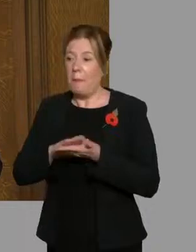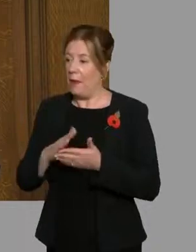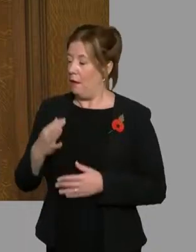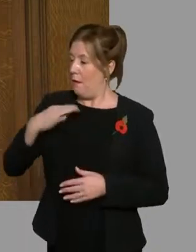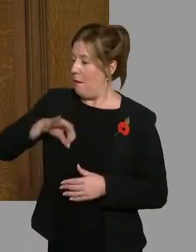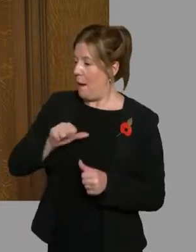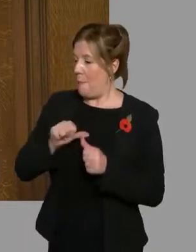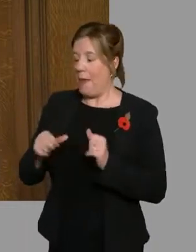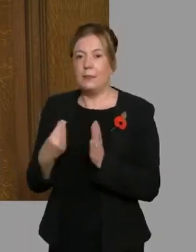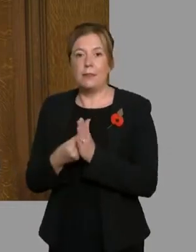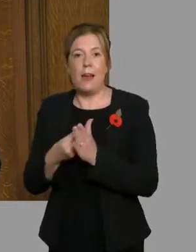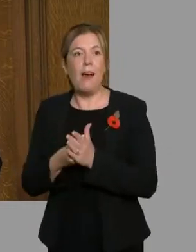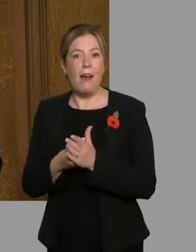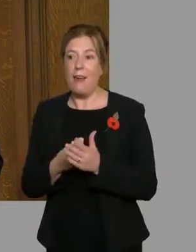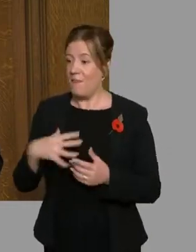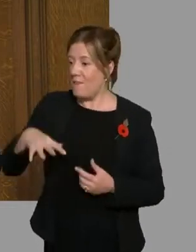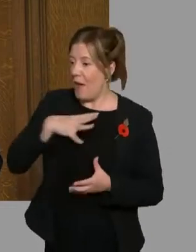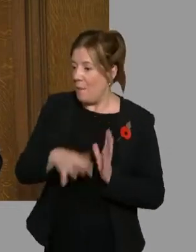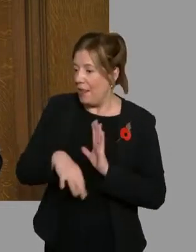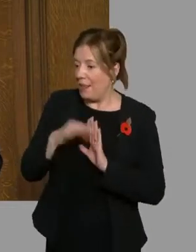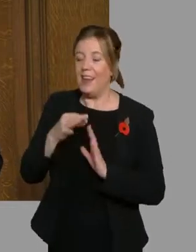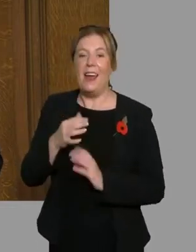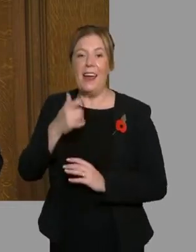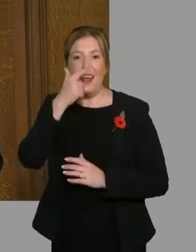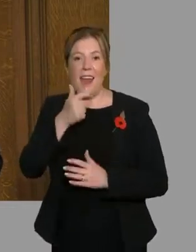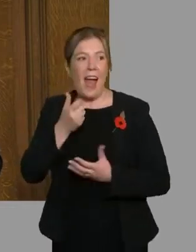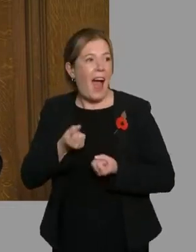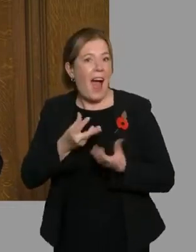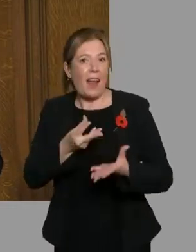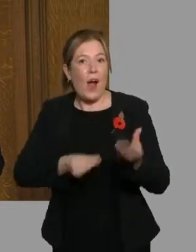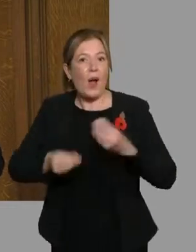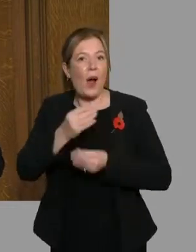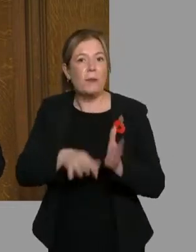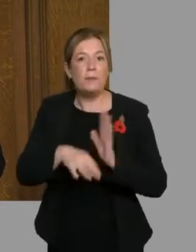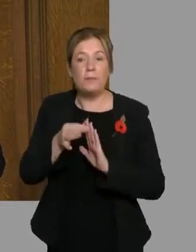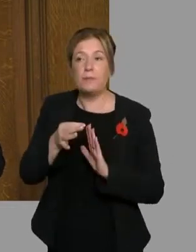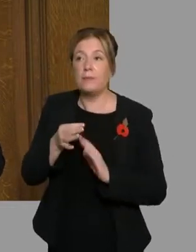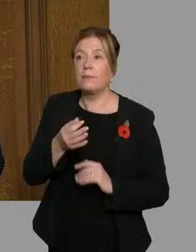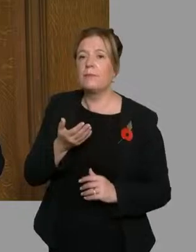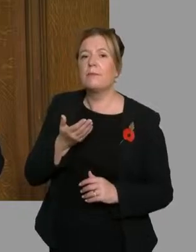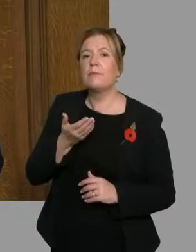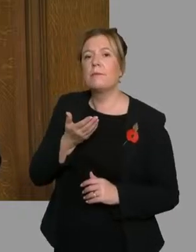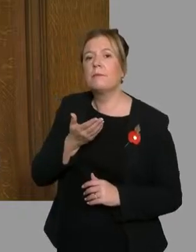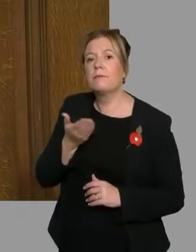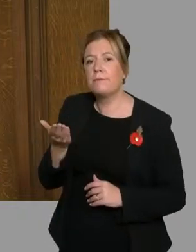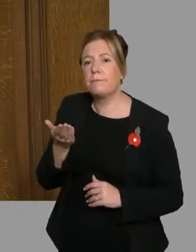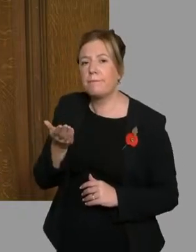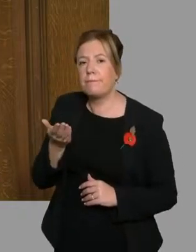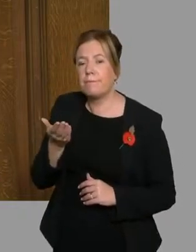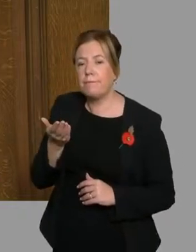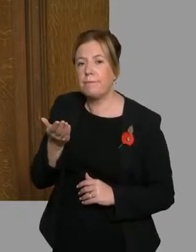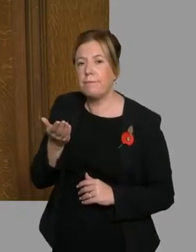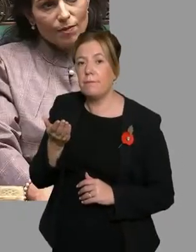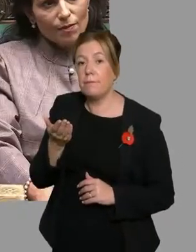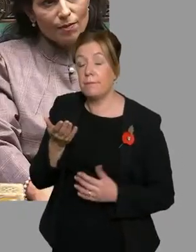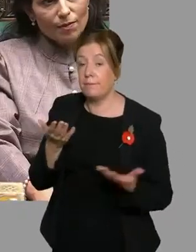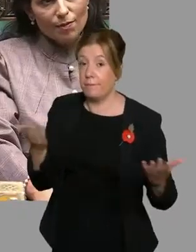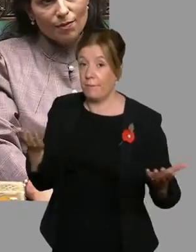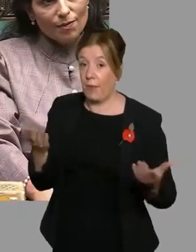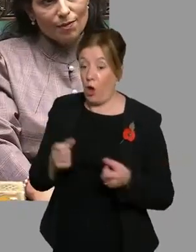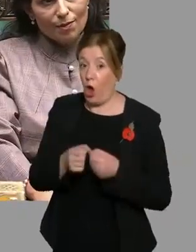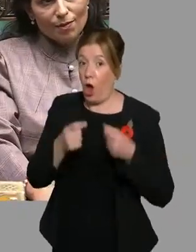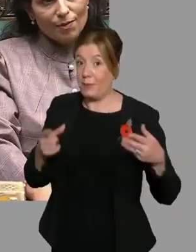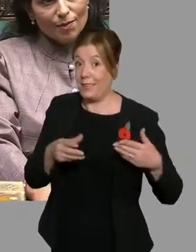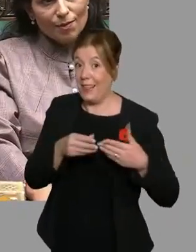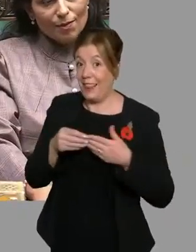Tory party, this week's leader, is on record as saying she wants to scrap it, having seemingly learnt nothing from July.